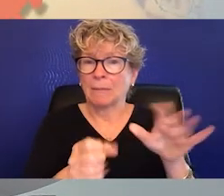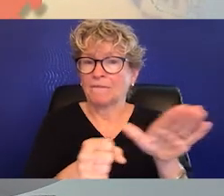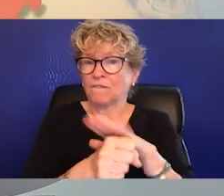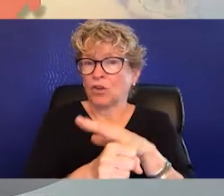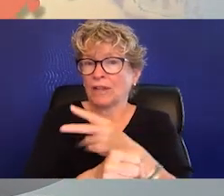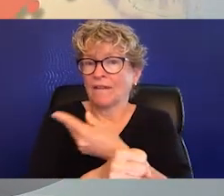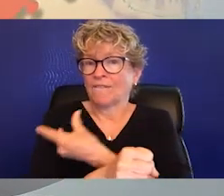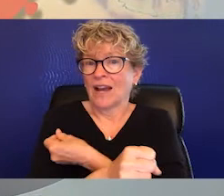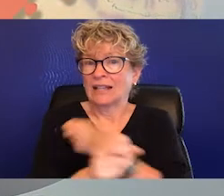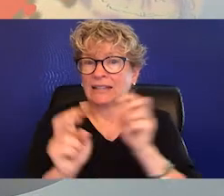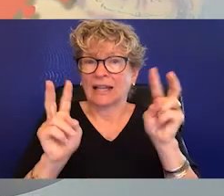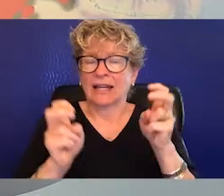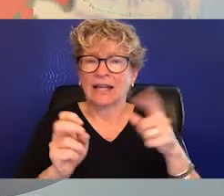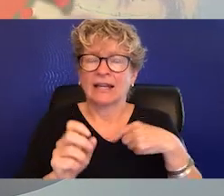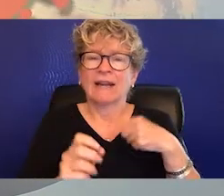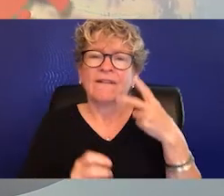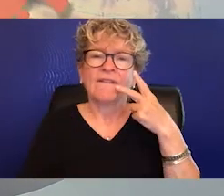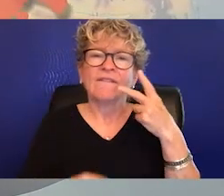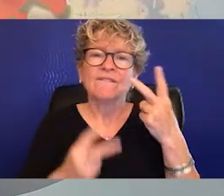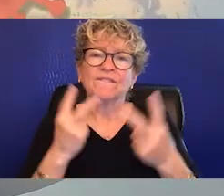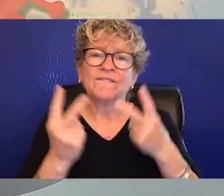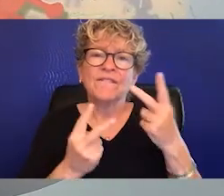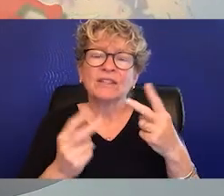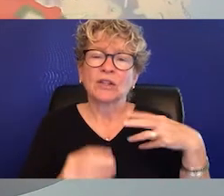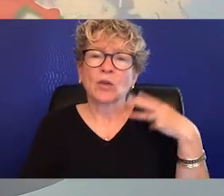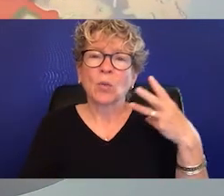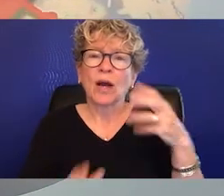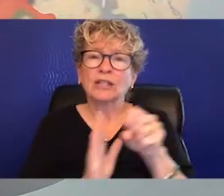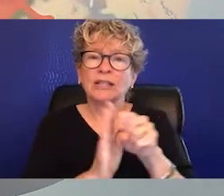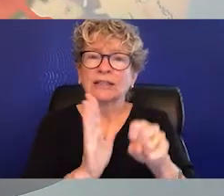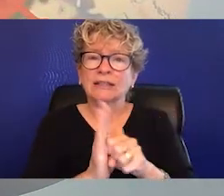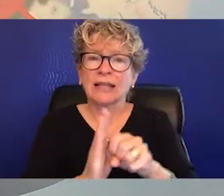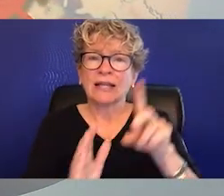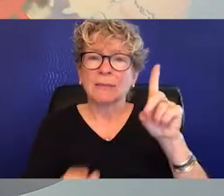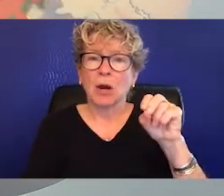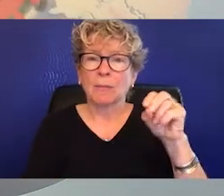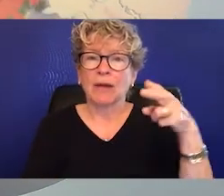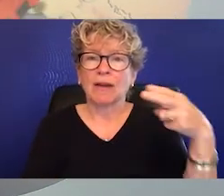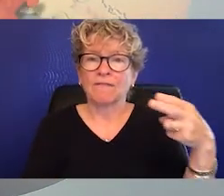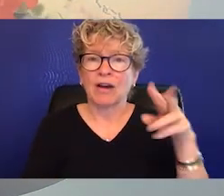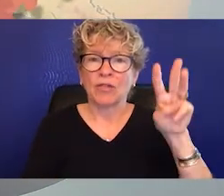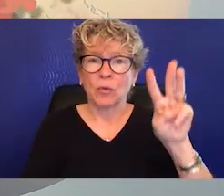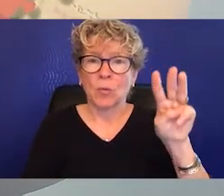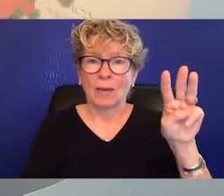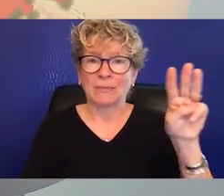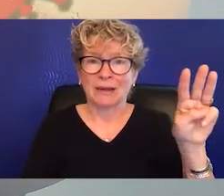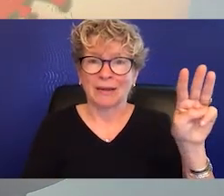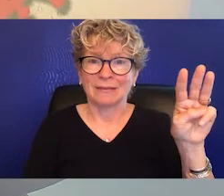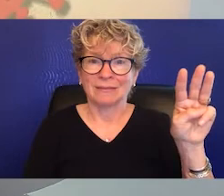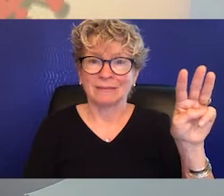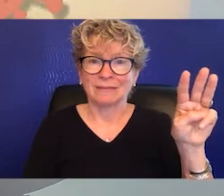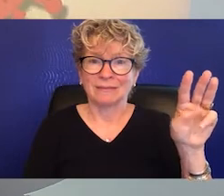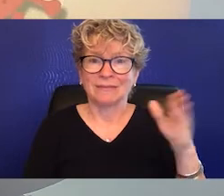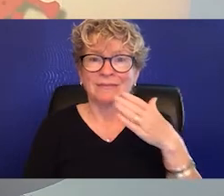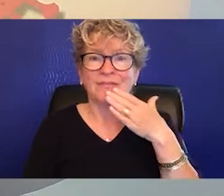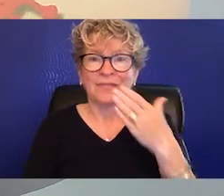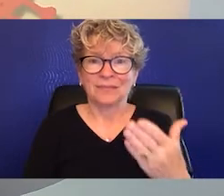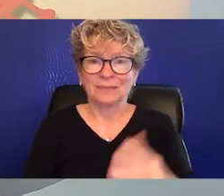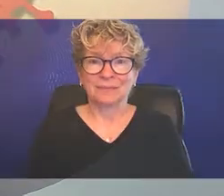additional information about what it means to be fully vaccinated, please visit the Washington State Department of Health website.